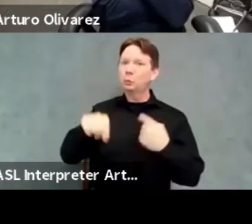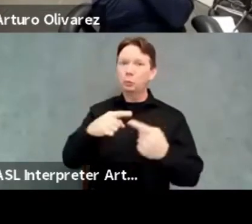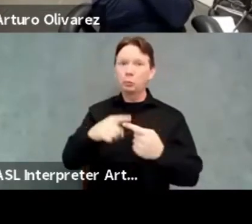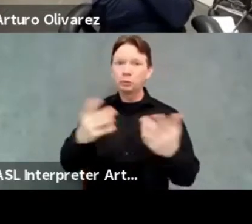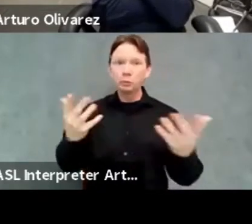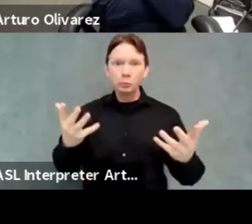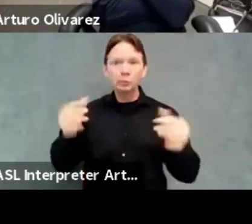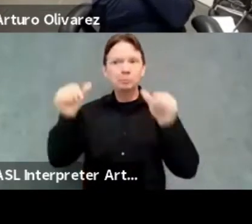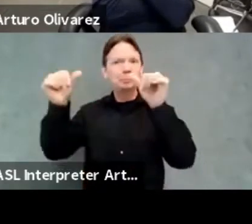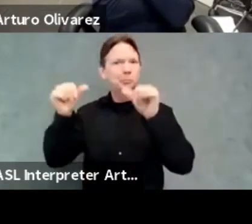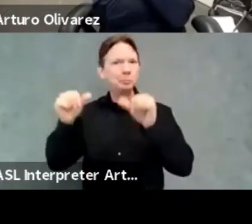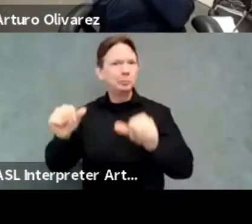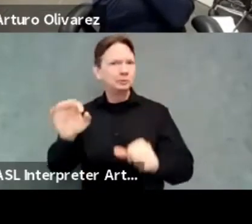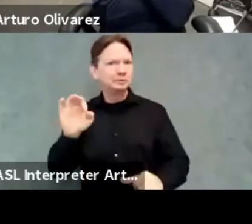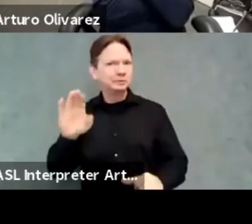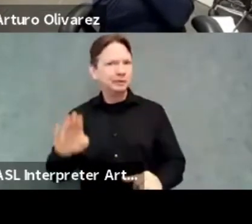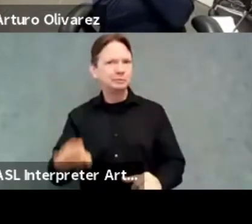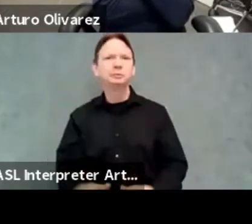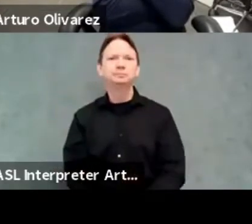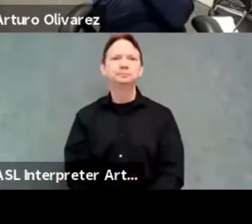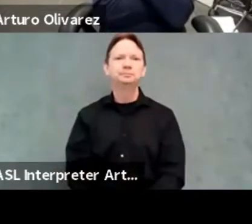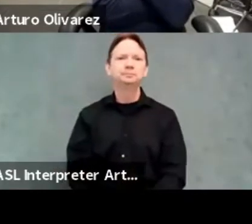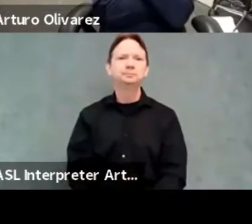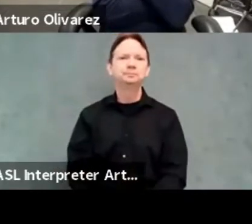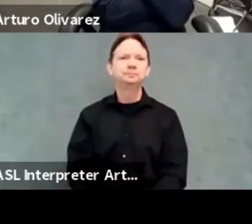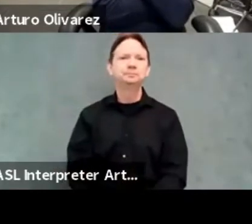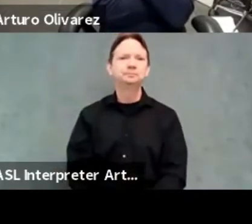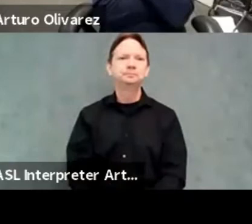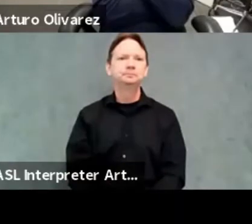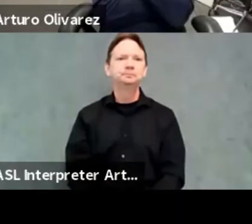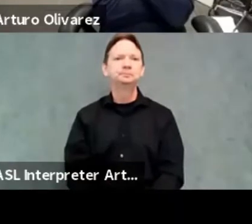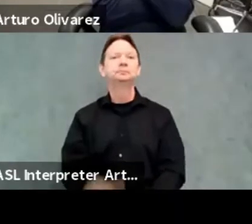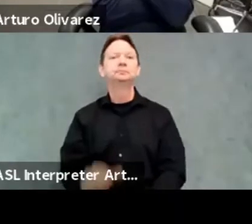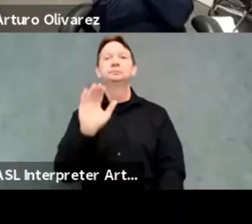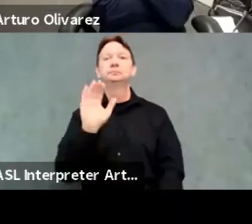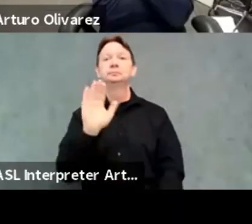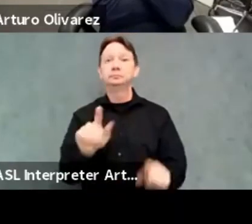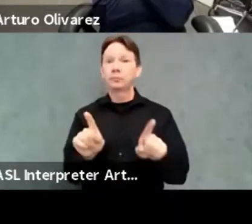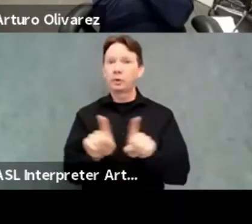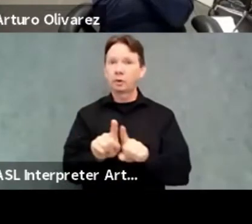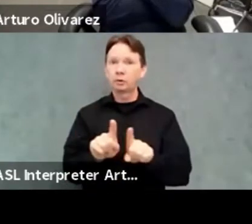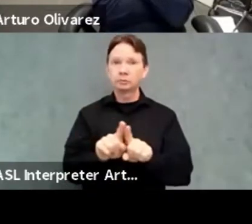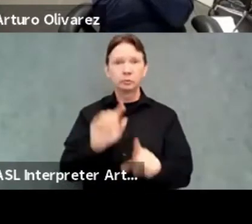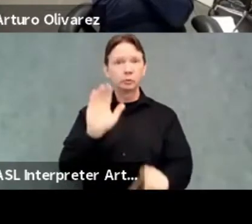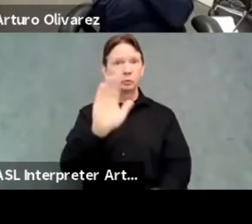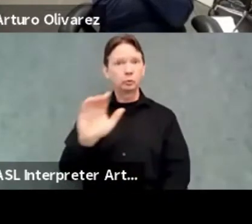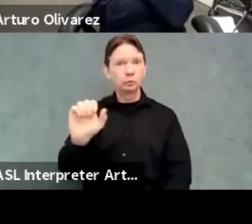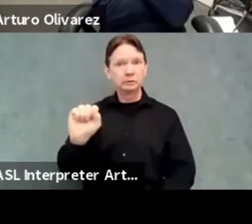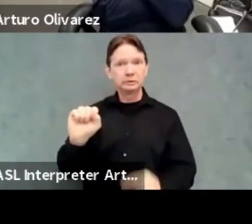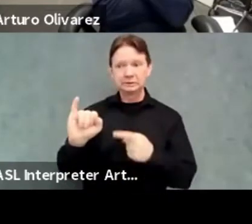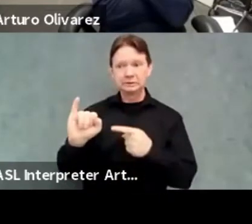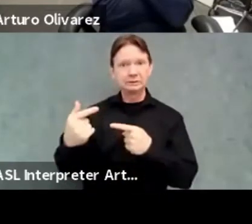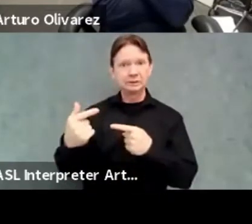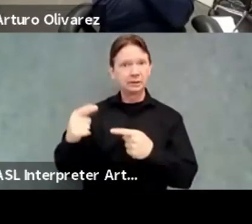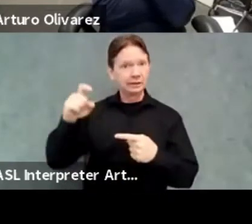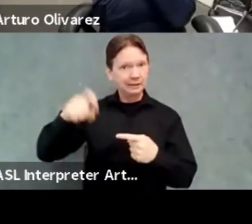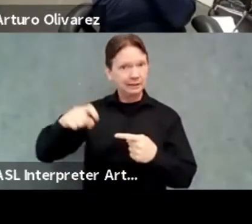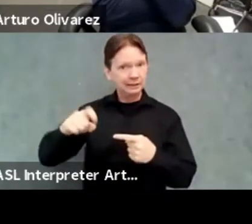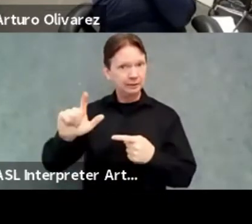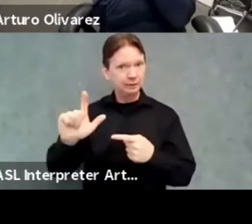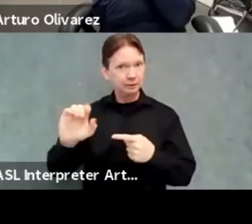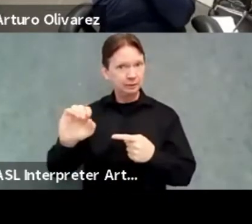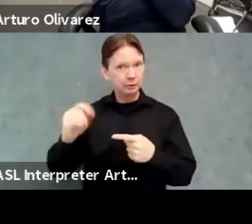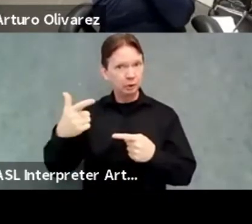SIG. I should mention also that if you want a logo for your SIG, our communications team has developed those. Many of